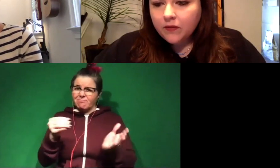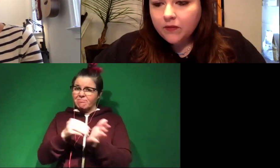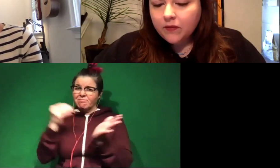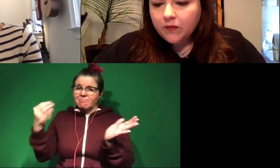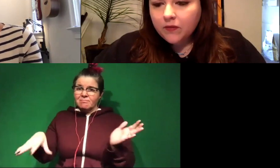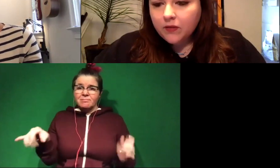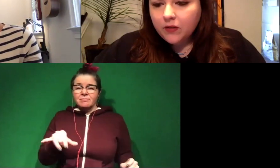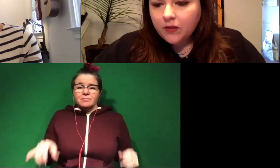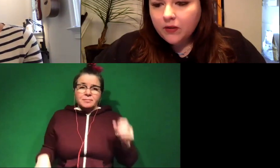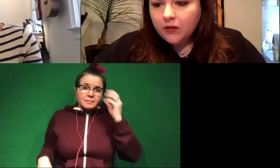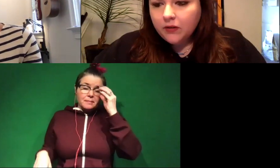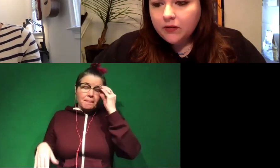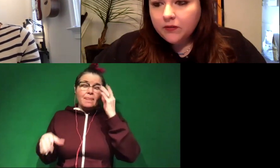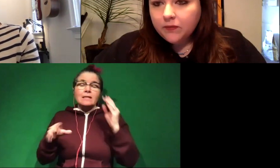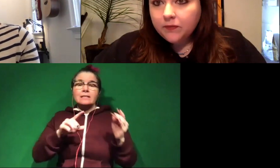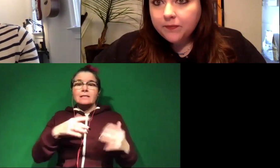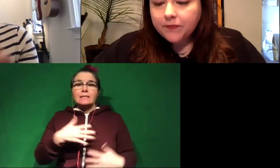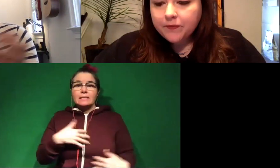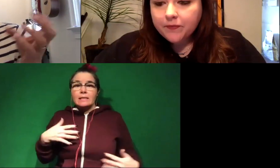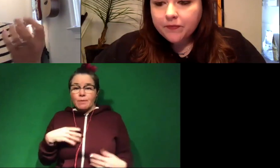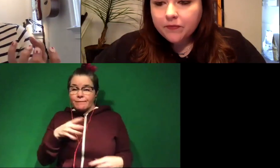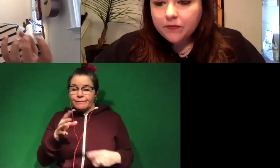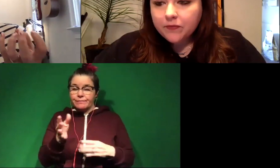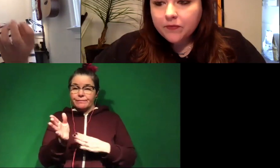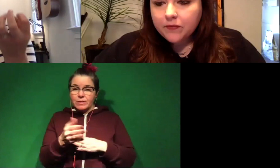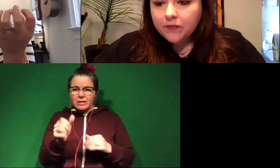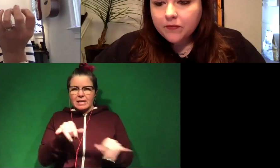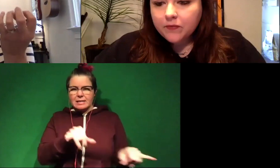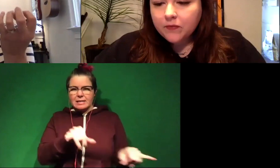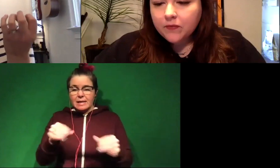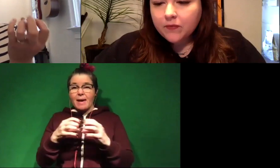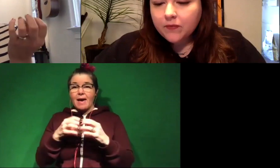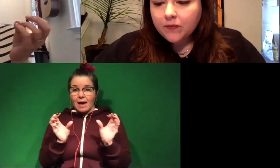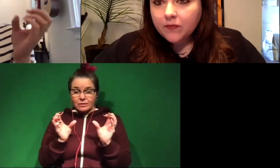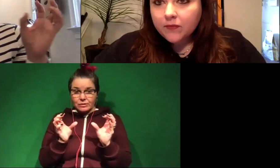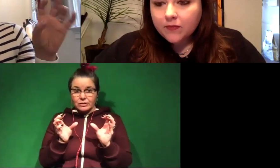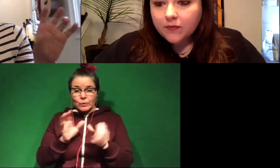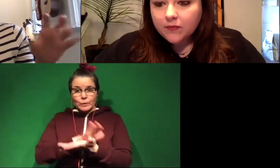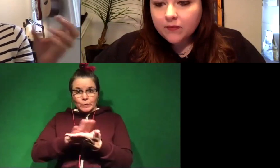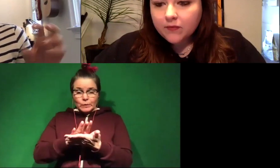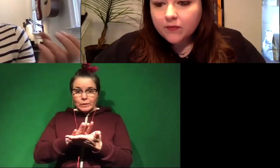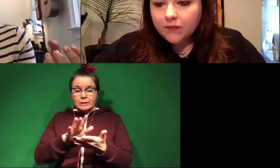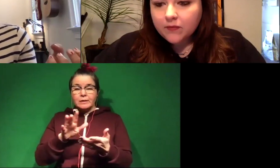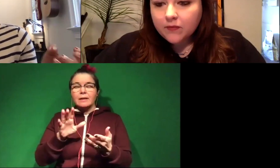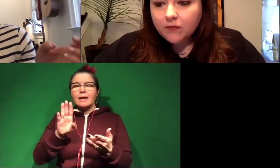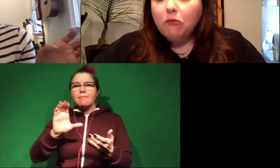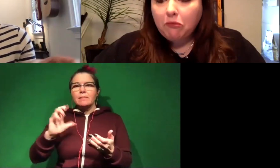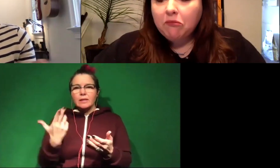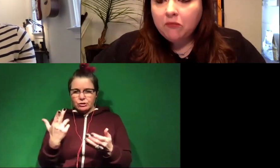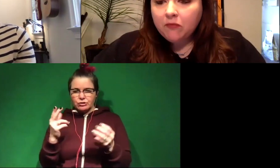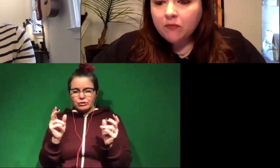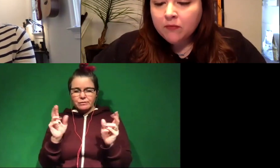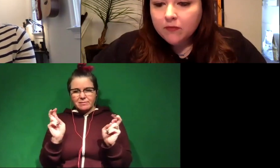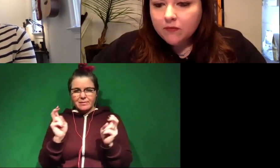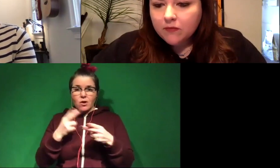expensive. Zebrafish, we can do the same, where once they're hatched in an egg, they're sterile. We can actually bleach those eggs and then hatch